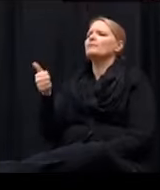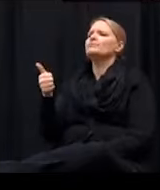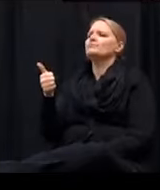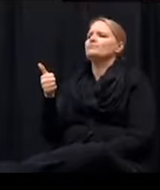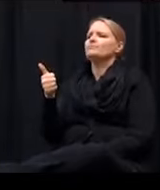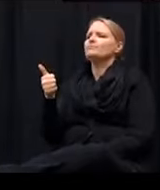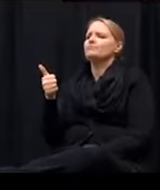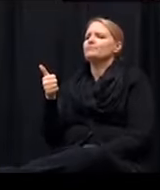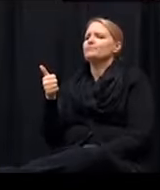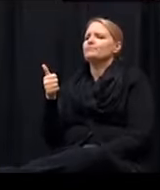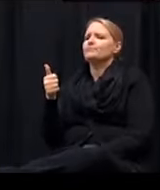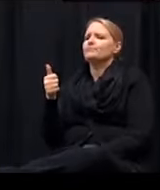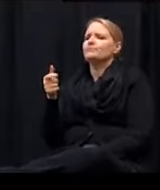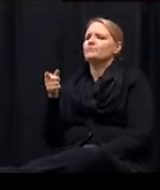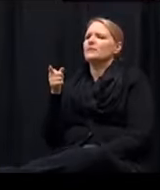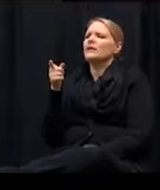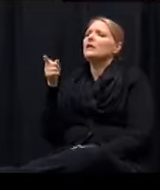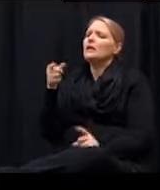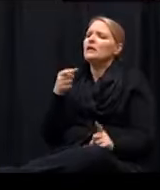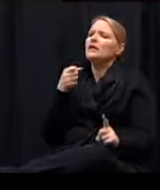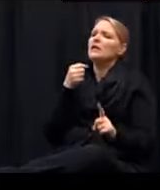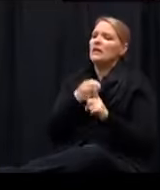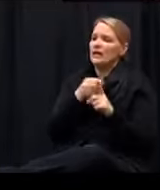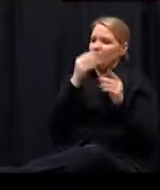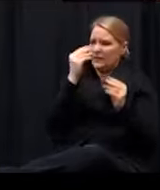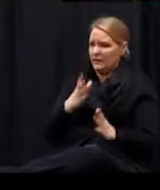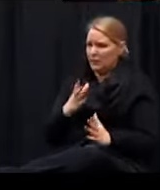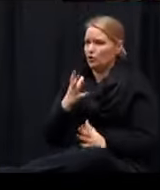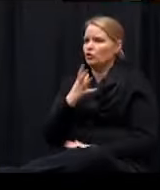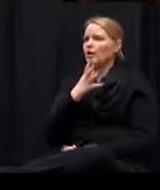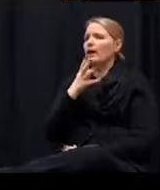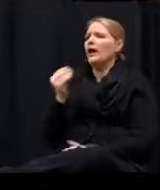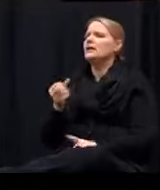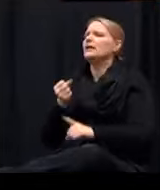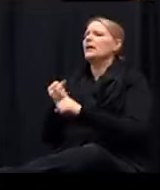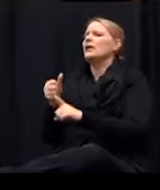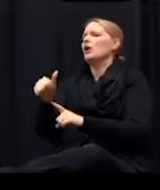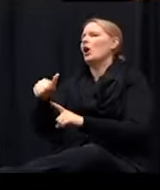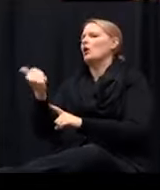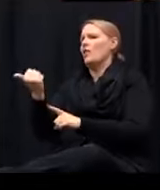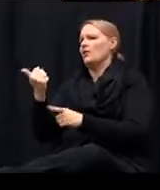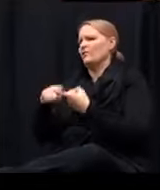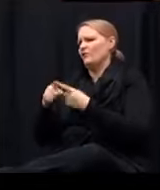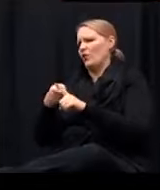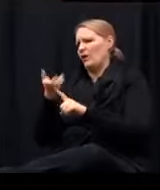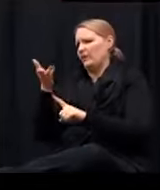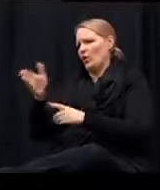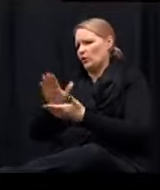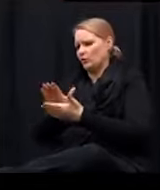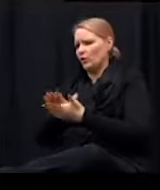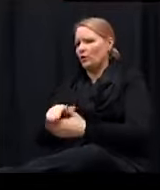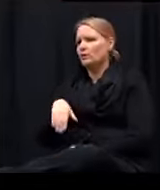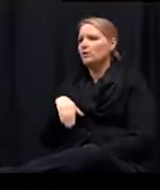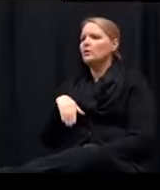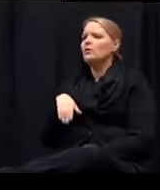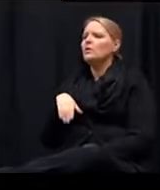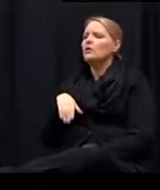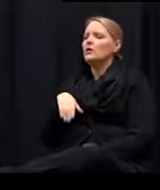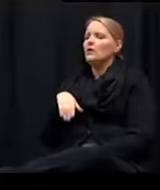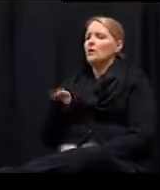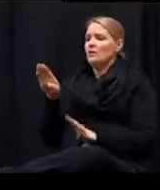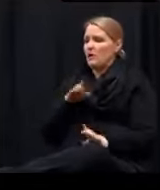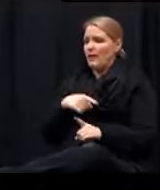having, he hit the teacher, and he hit another peer in the school. And the